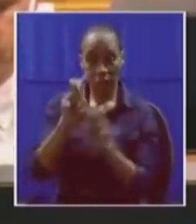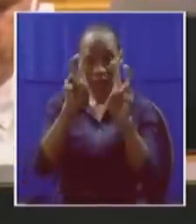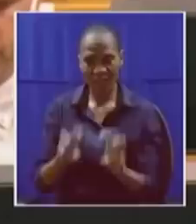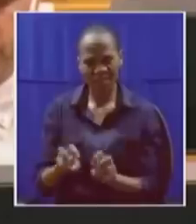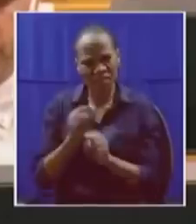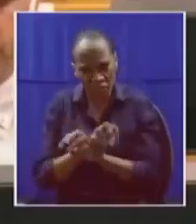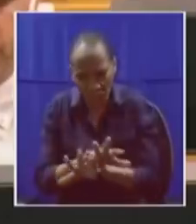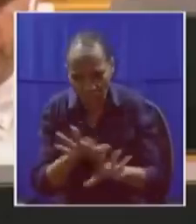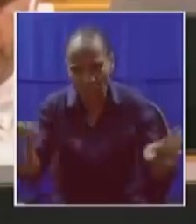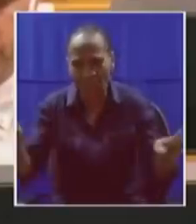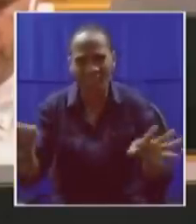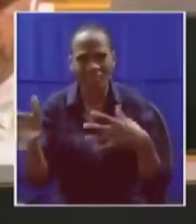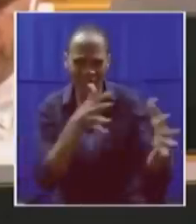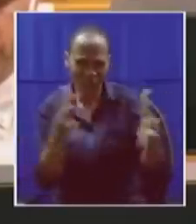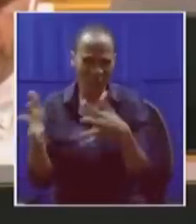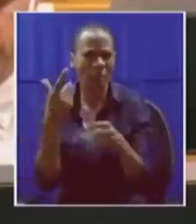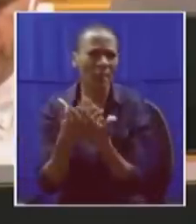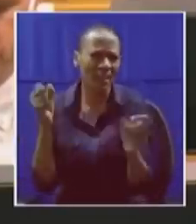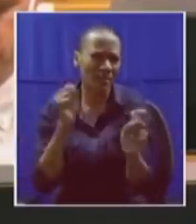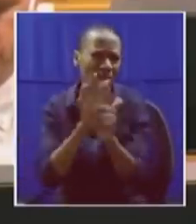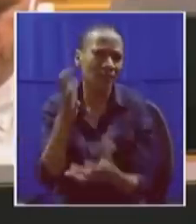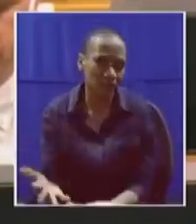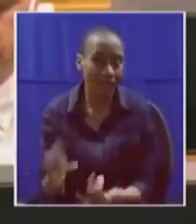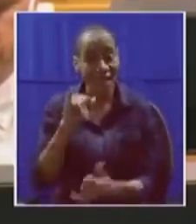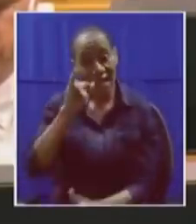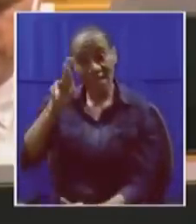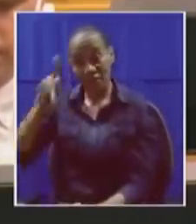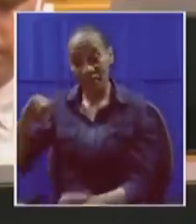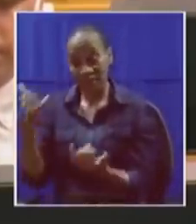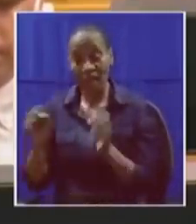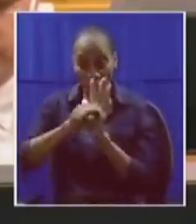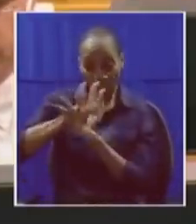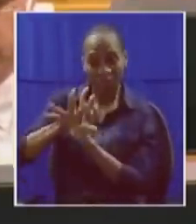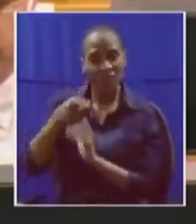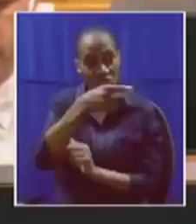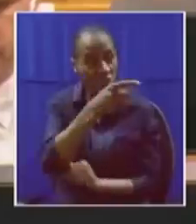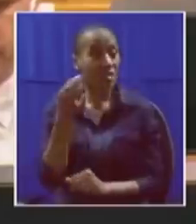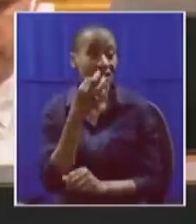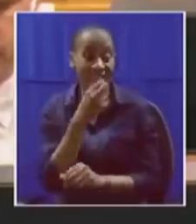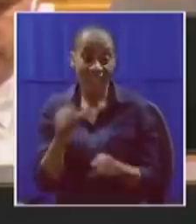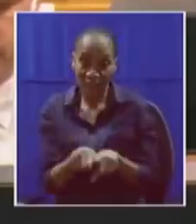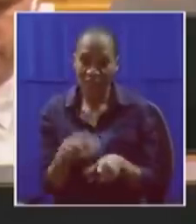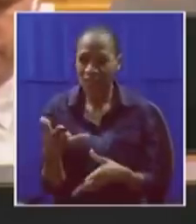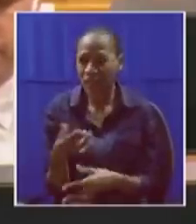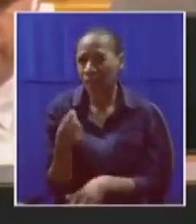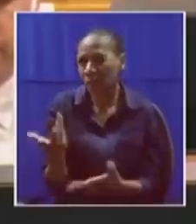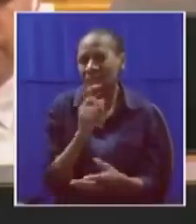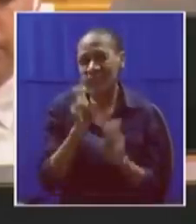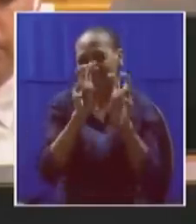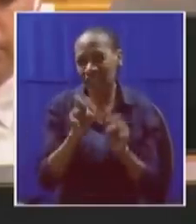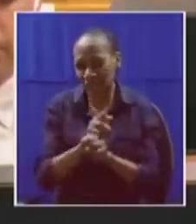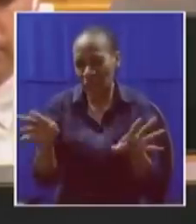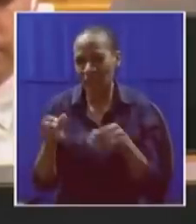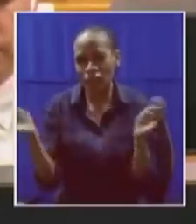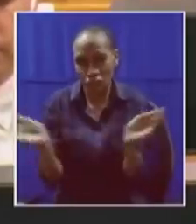atmosphere. Now that the IRP has been published and that you yourself admit that there is a supply gap in the provision of electricity, will